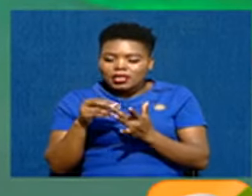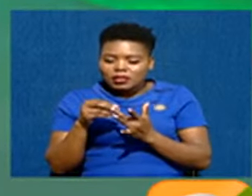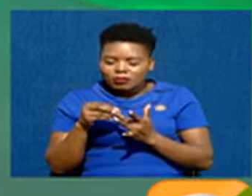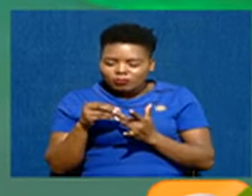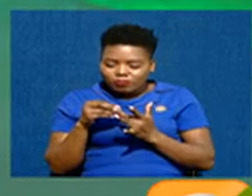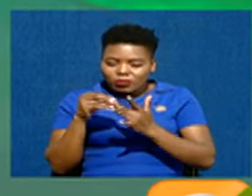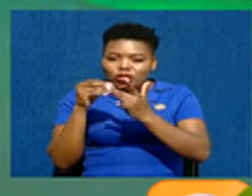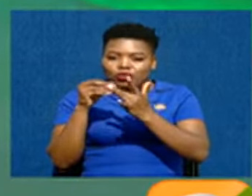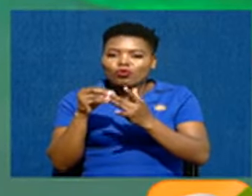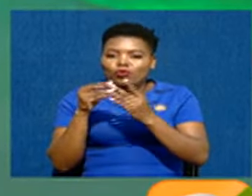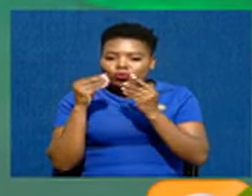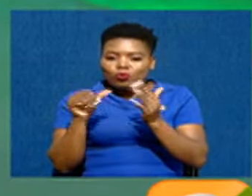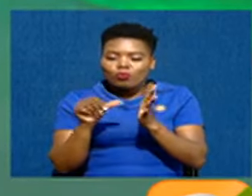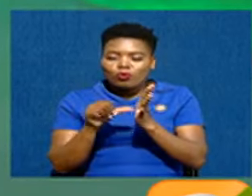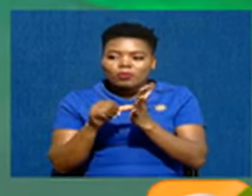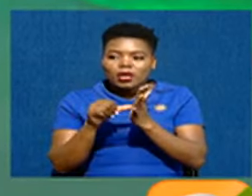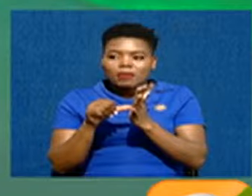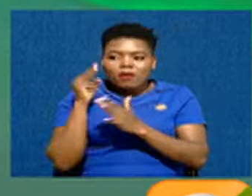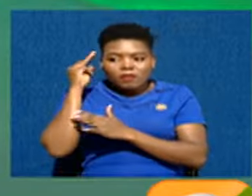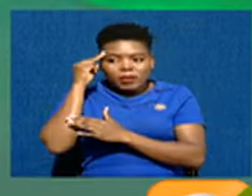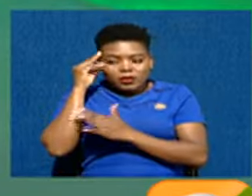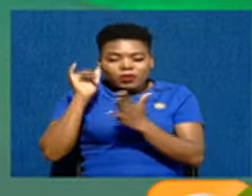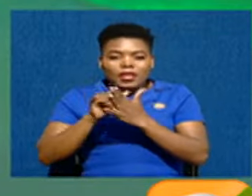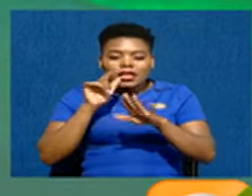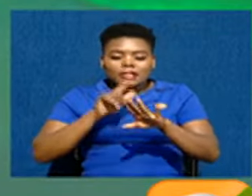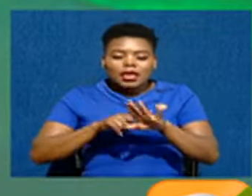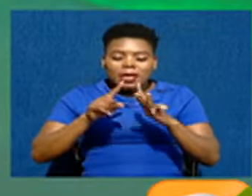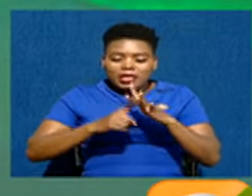that's when my treatment